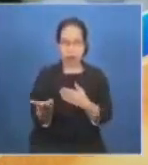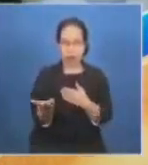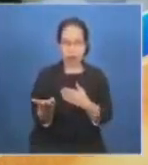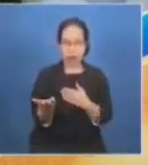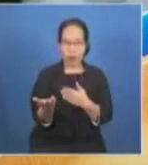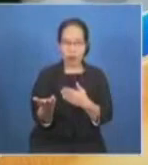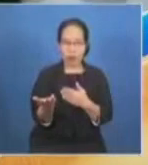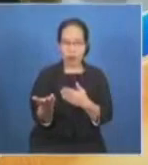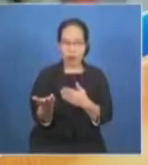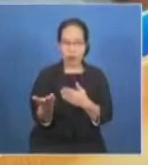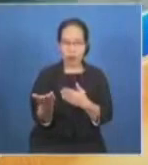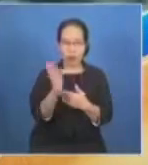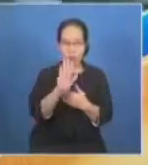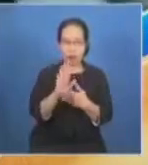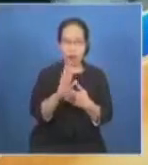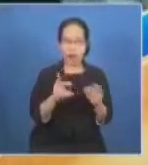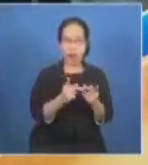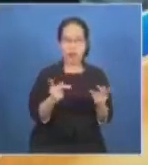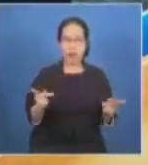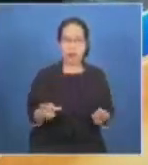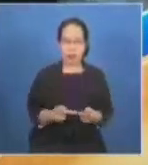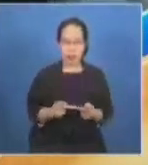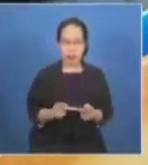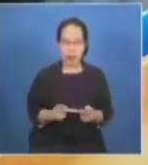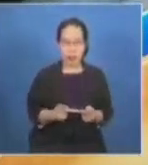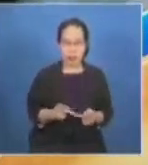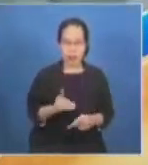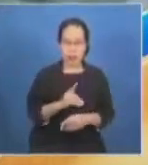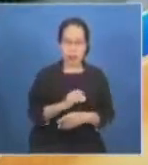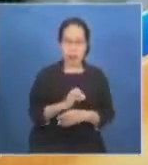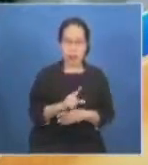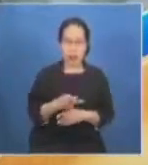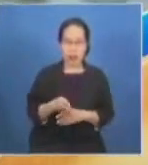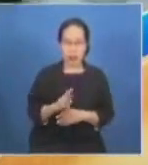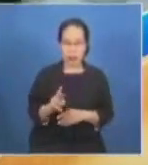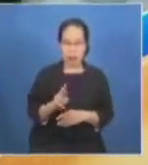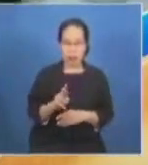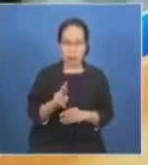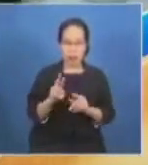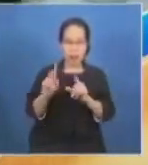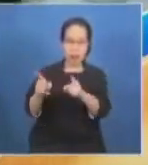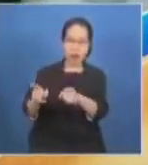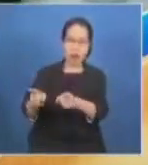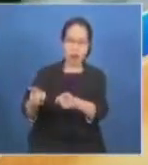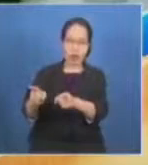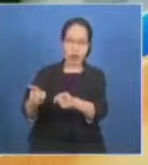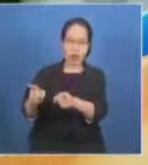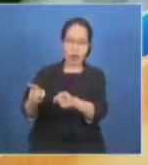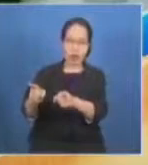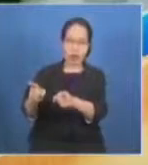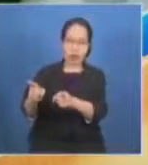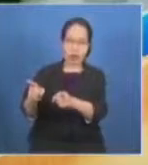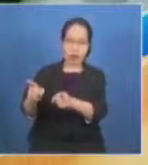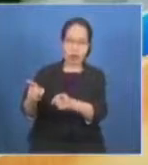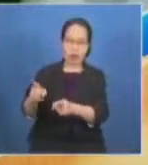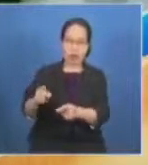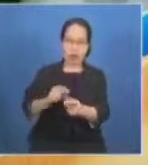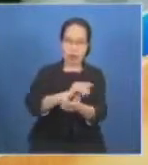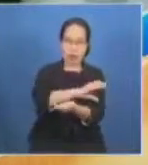have programs that you are conducting in your place. Because when we went there earlier,